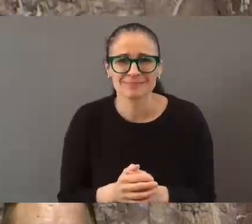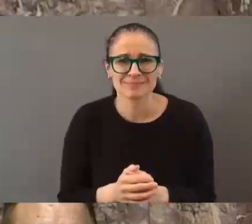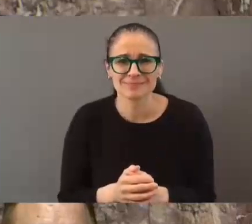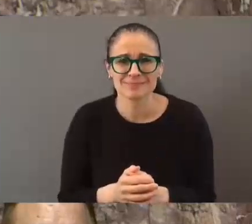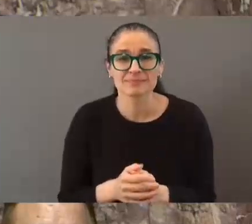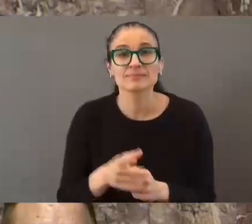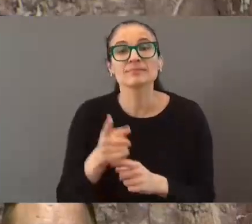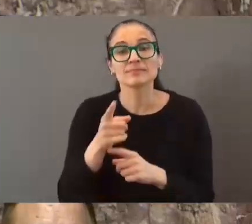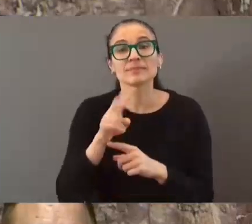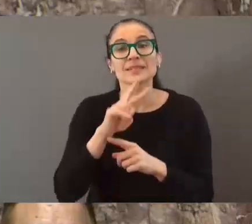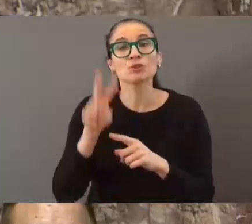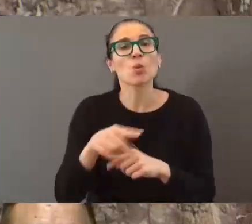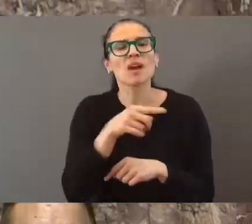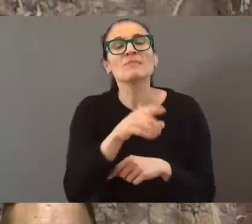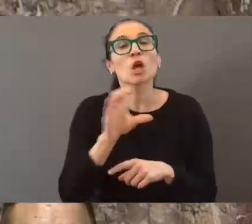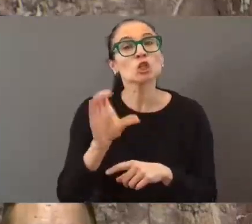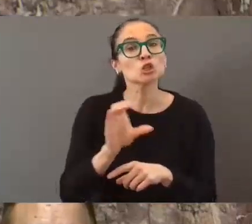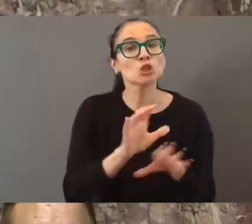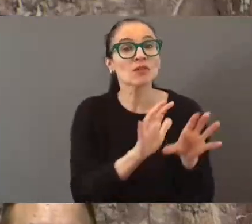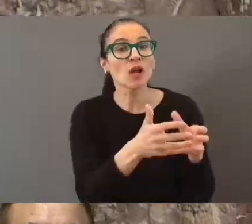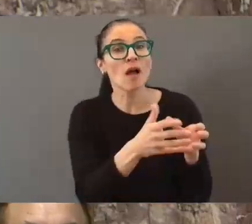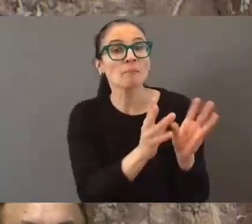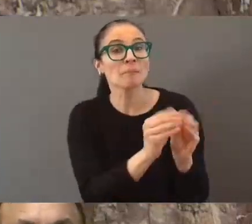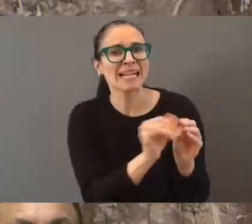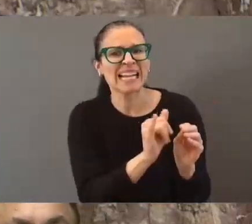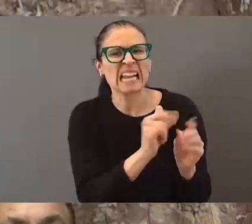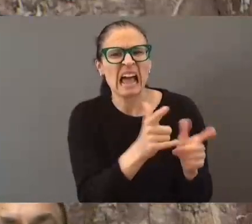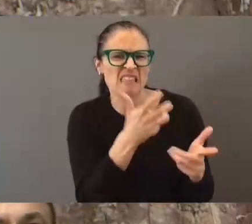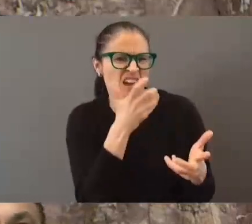Rollerball, Honourable Speaker. And